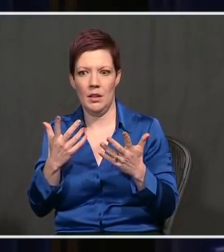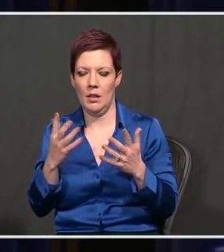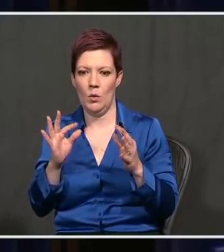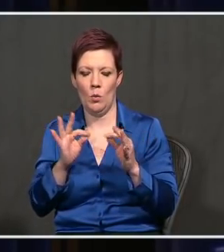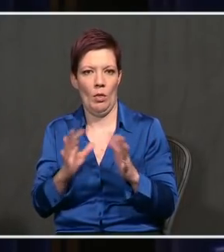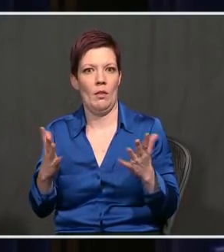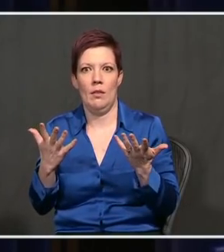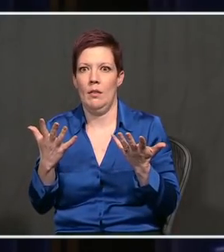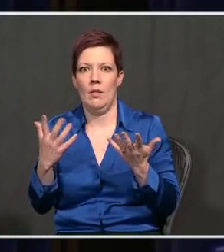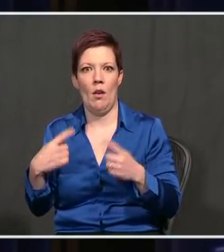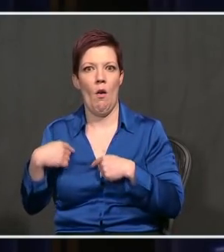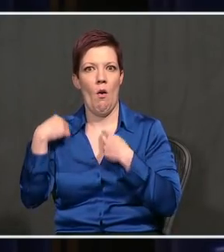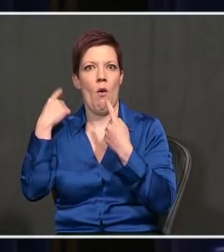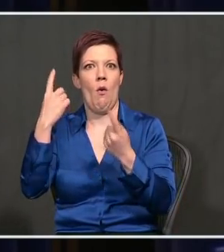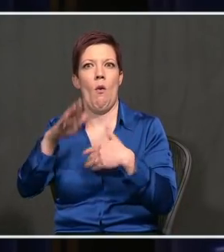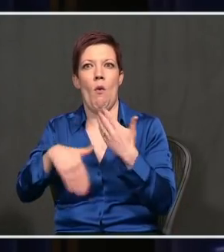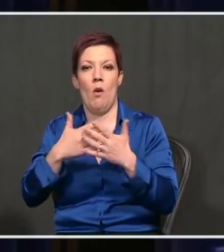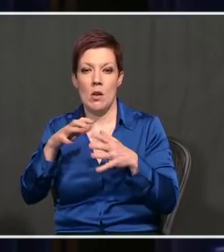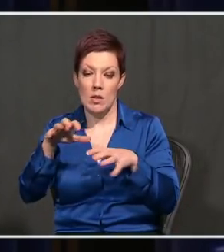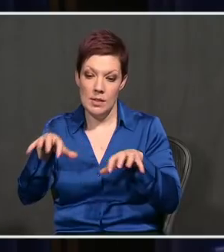Vaccination is what's important.